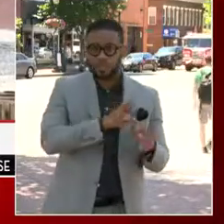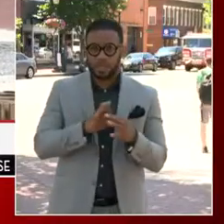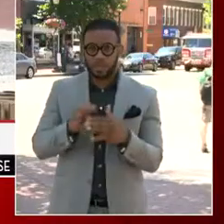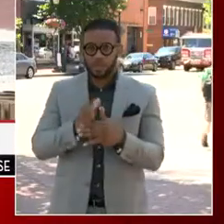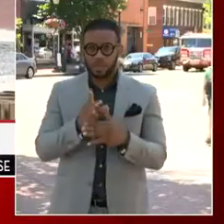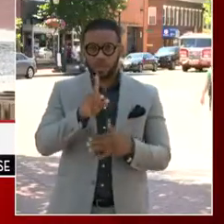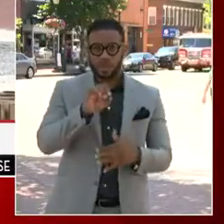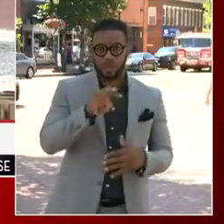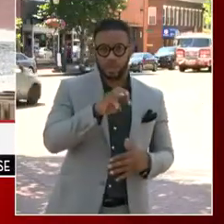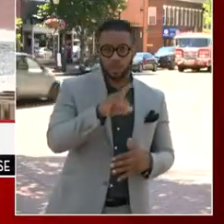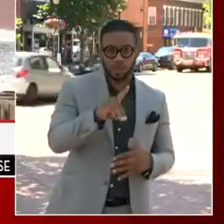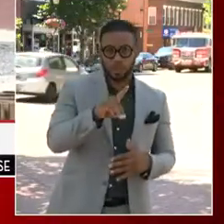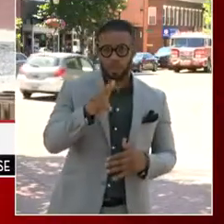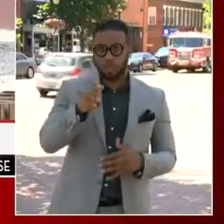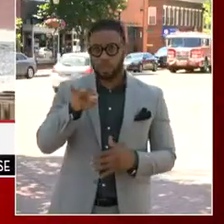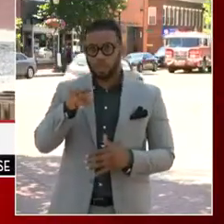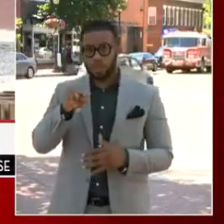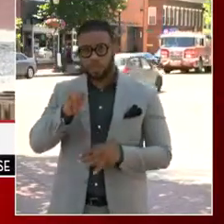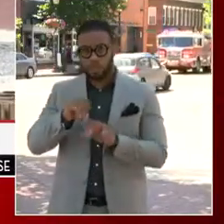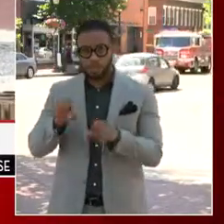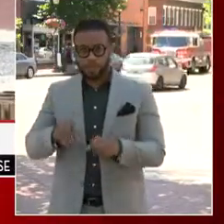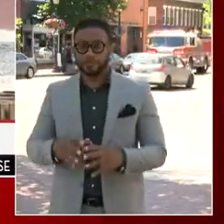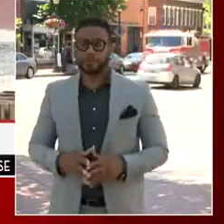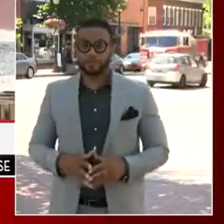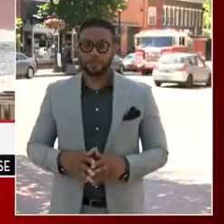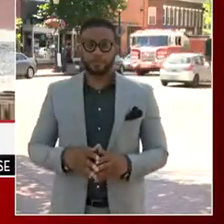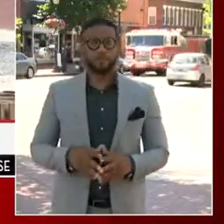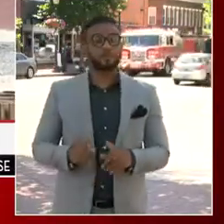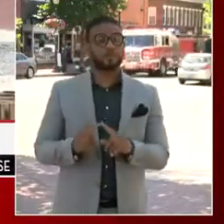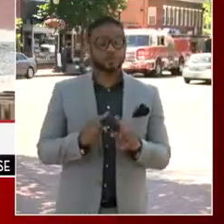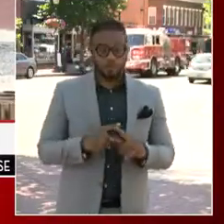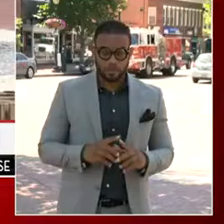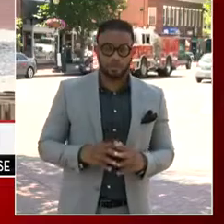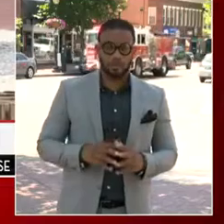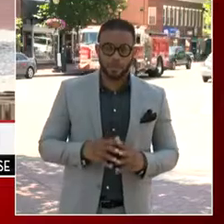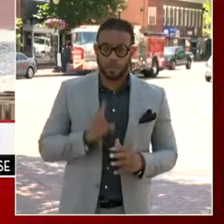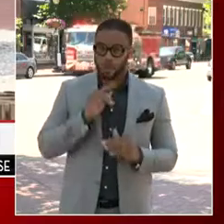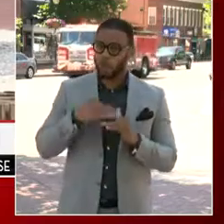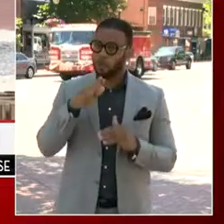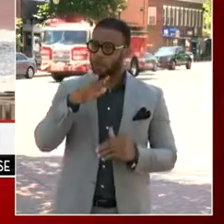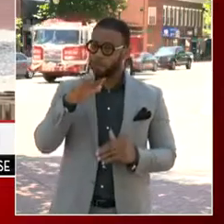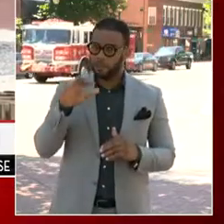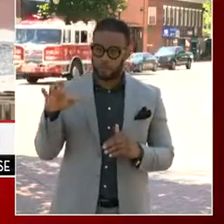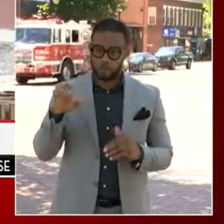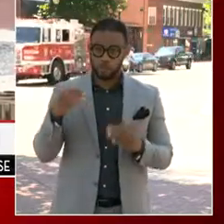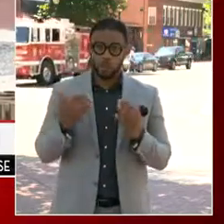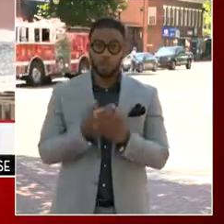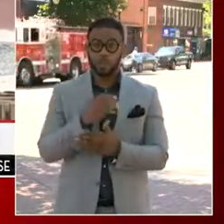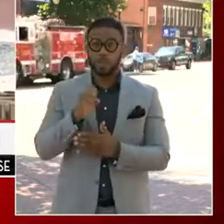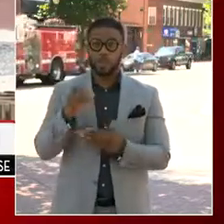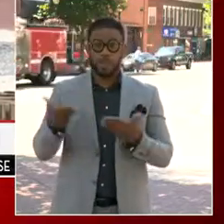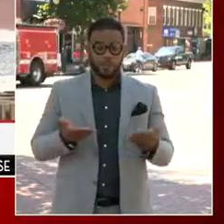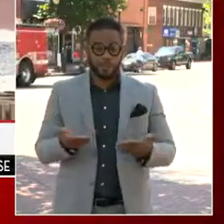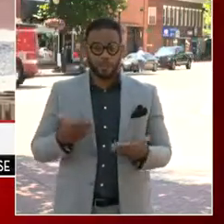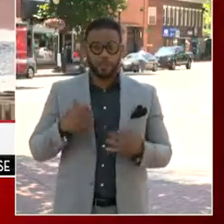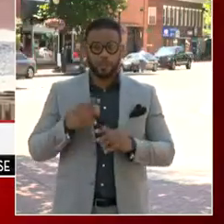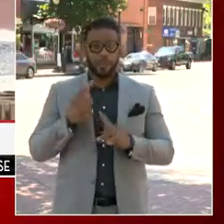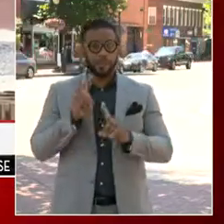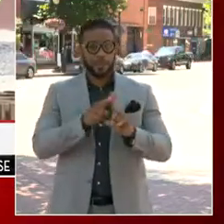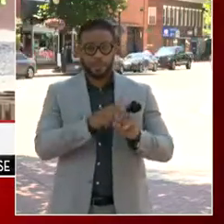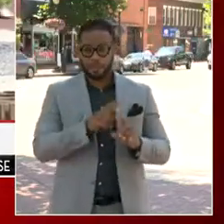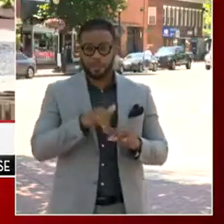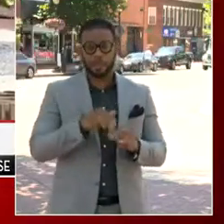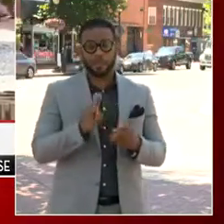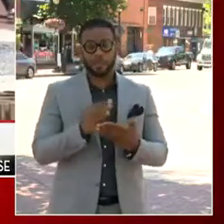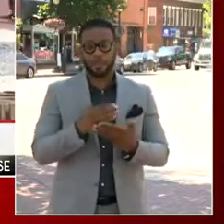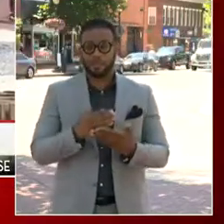between Deanwood and Union Station. In addition, there's over 3,500 new e-bikes that's been allocated in this new